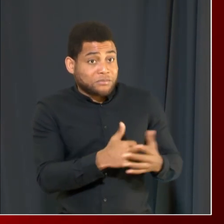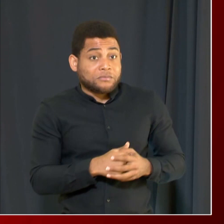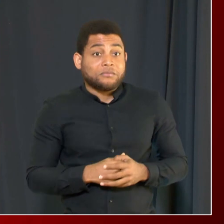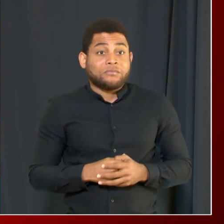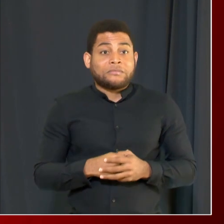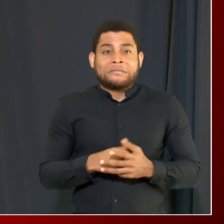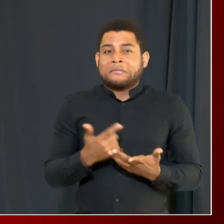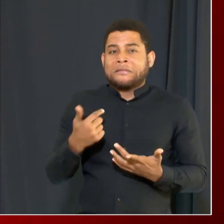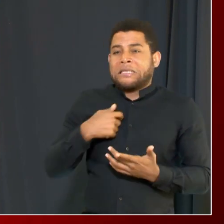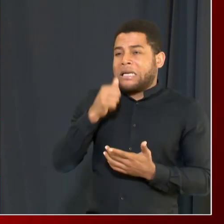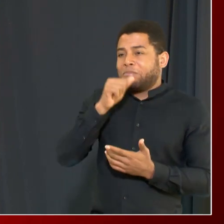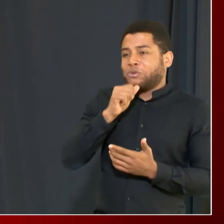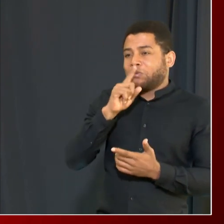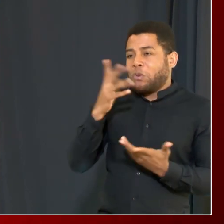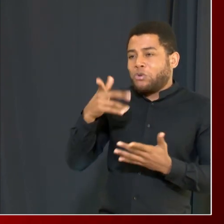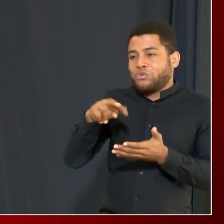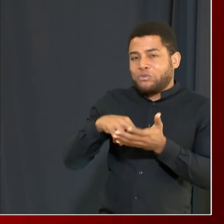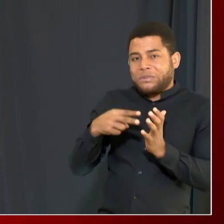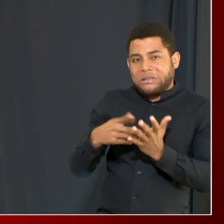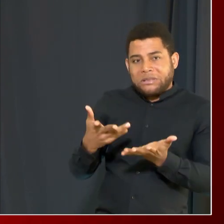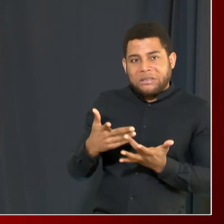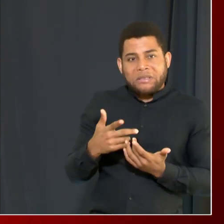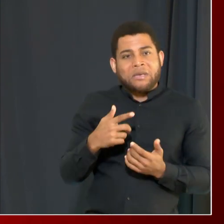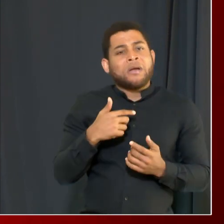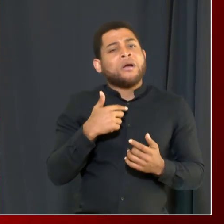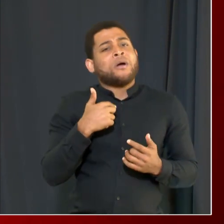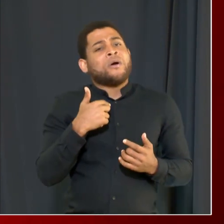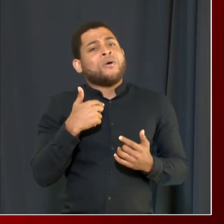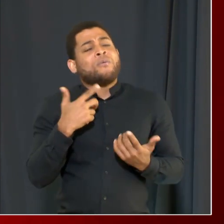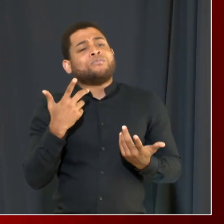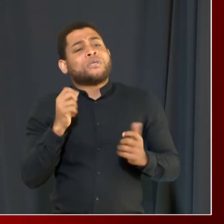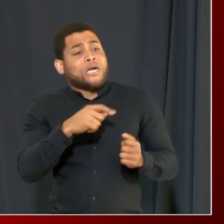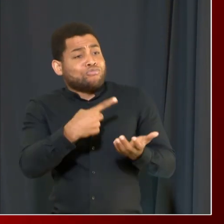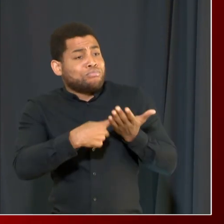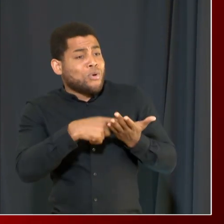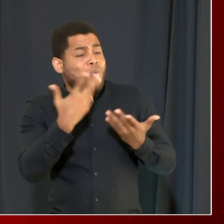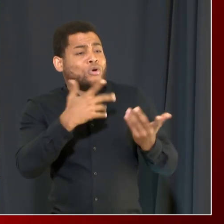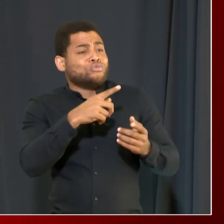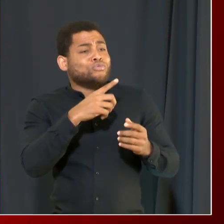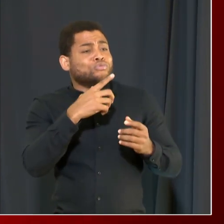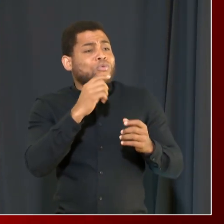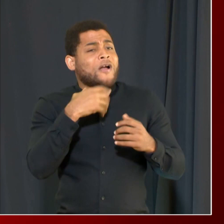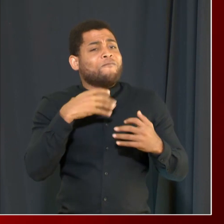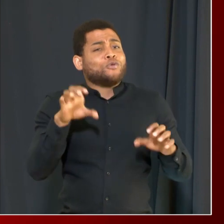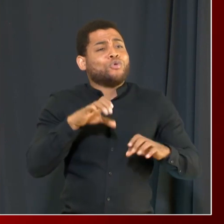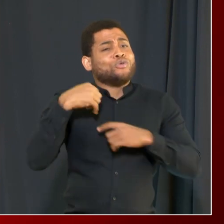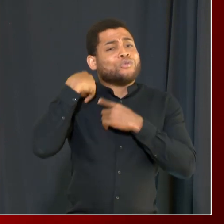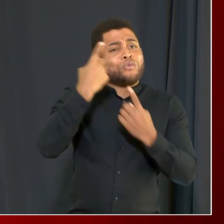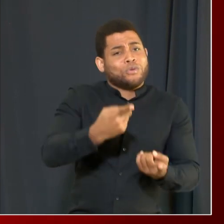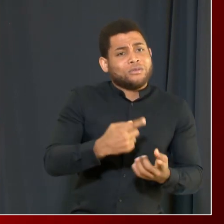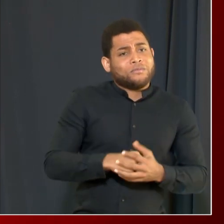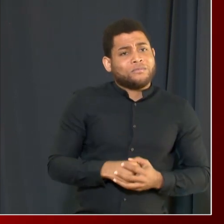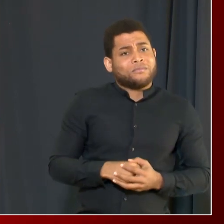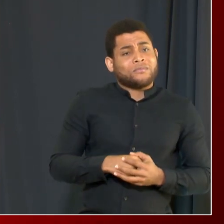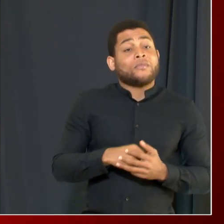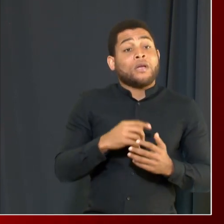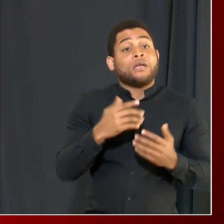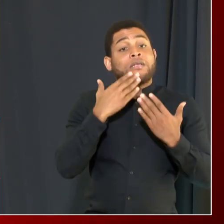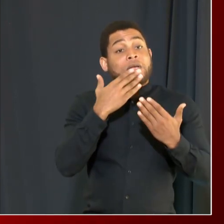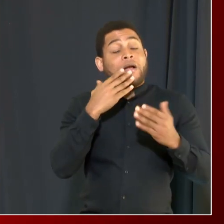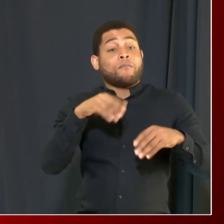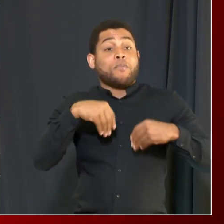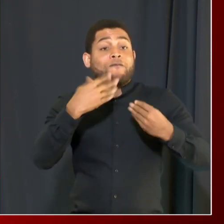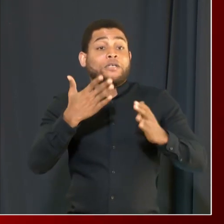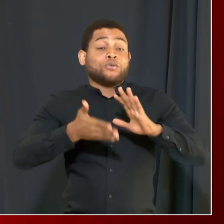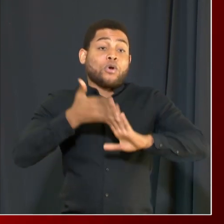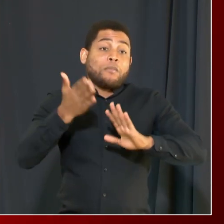the council, but I can tell you what we've been working on. Thank you. And I'll provide some operational detail to some of the response, because it